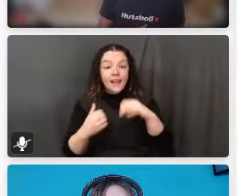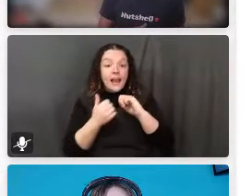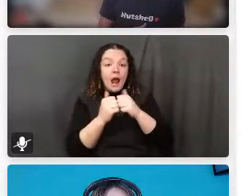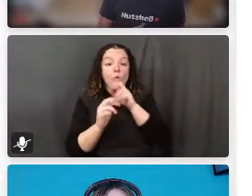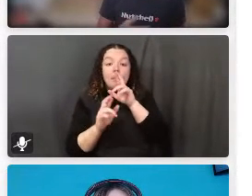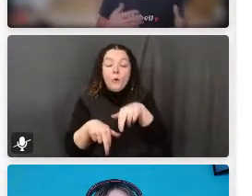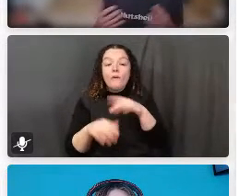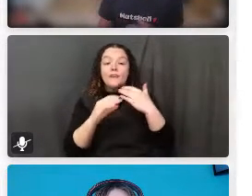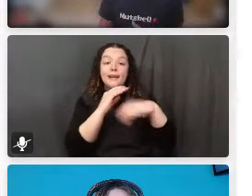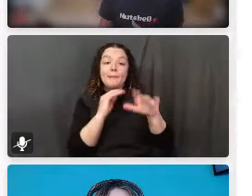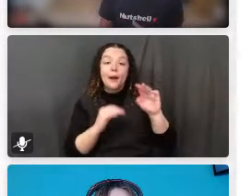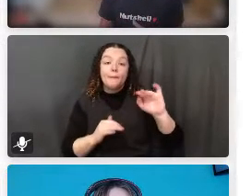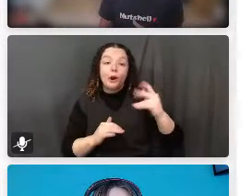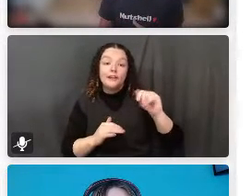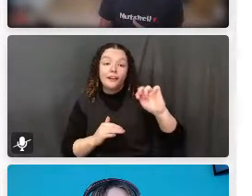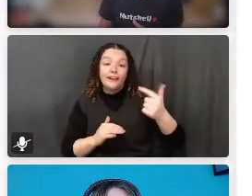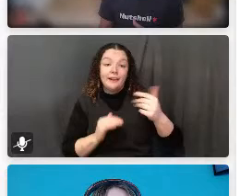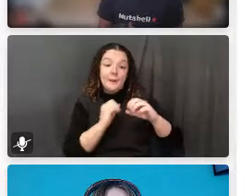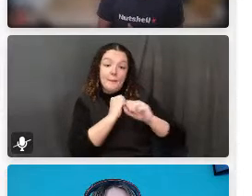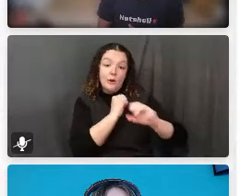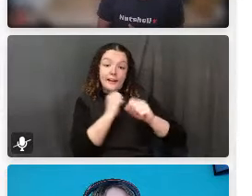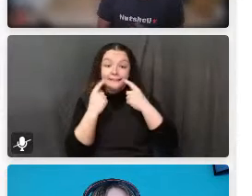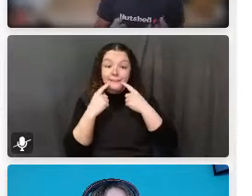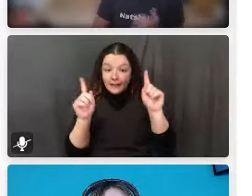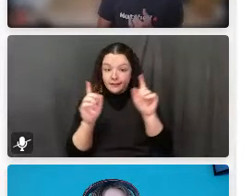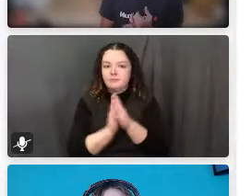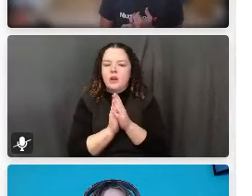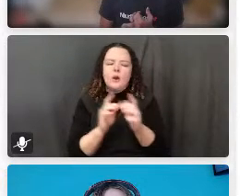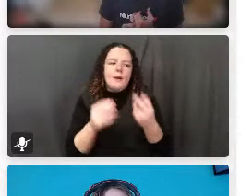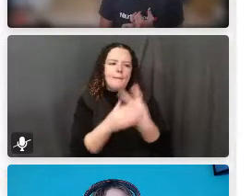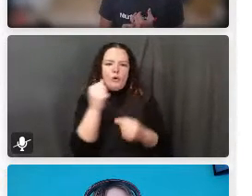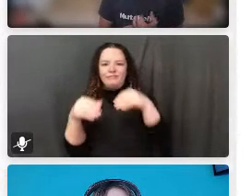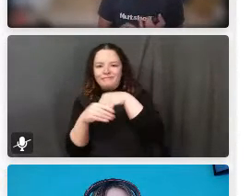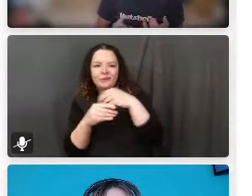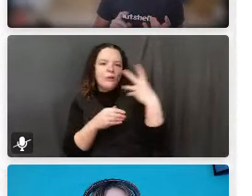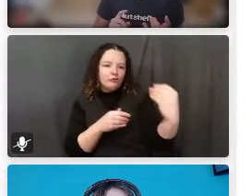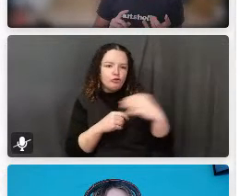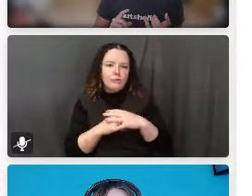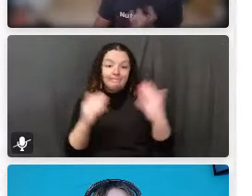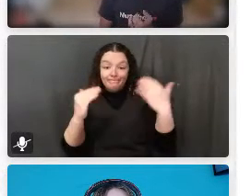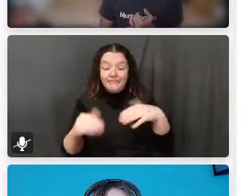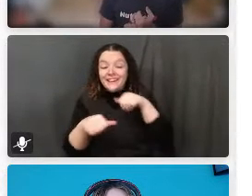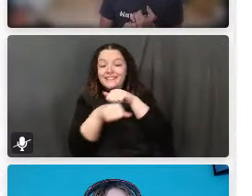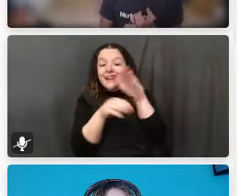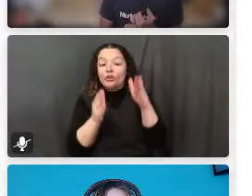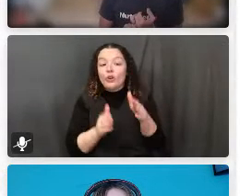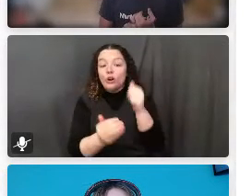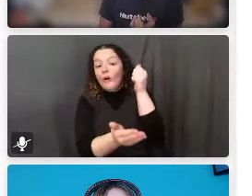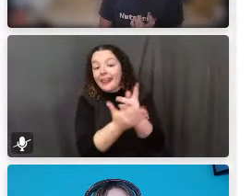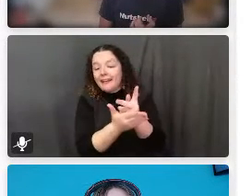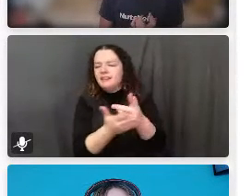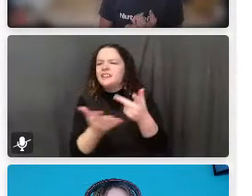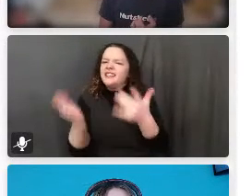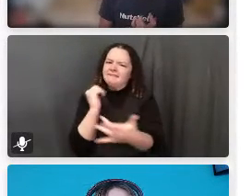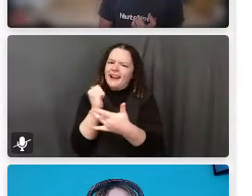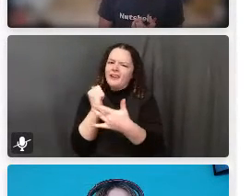inside Nutshell and external analytics applications. Sender authentication, which is pretty technical, but also